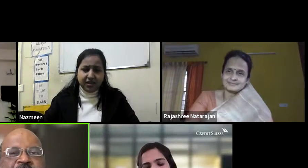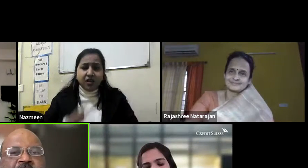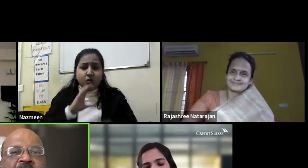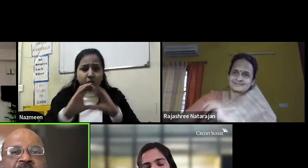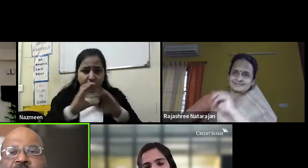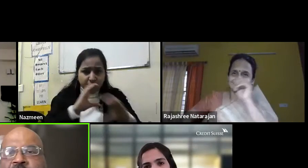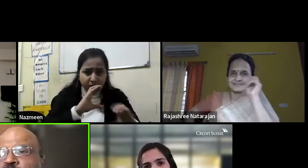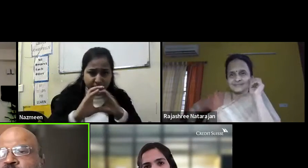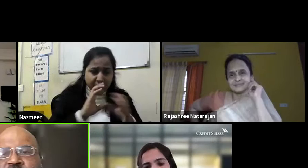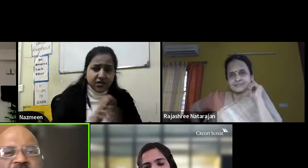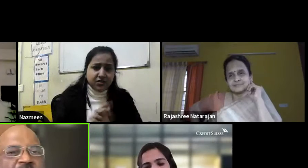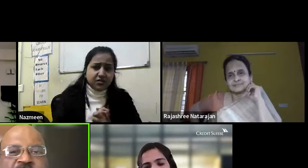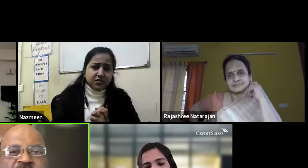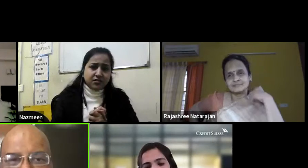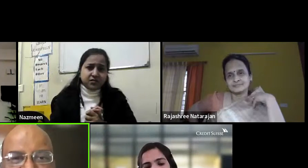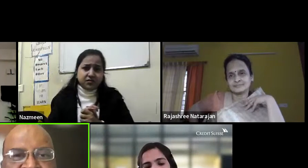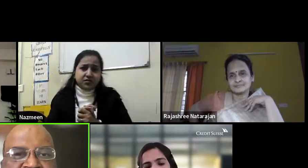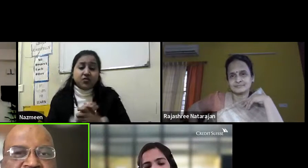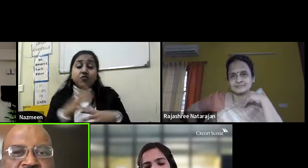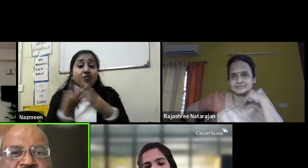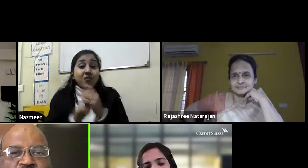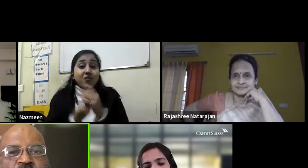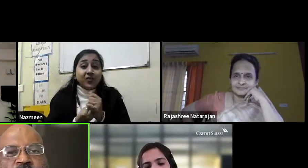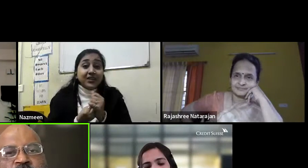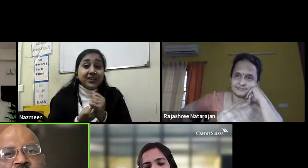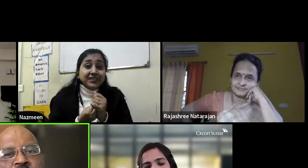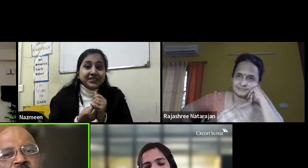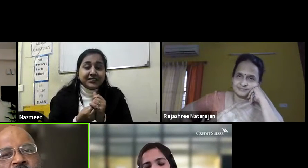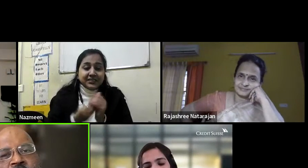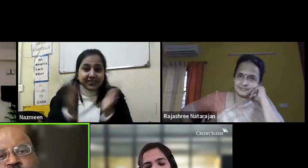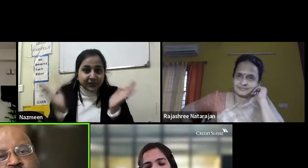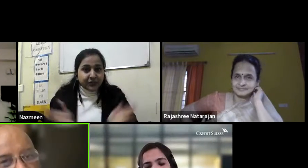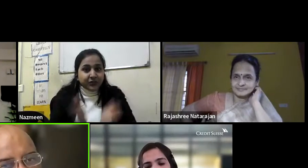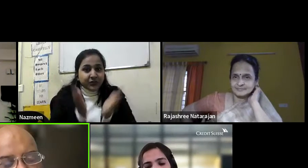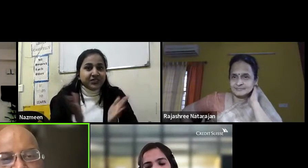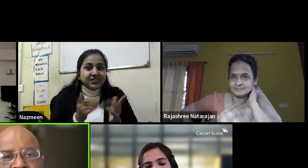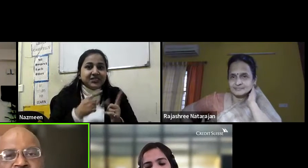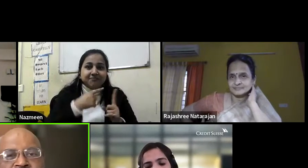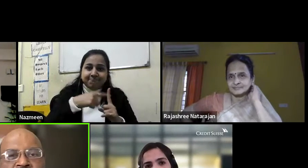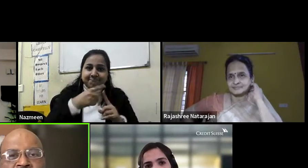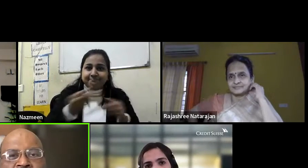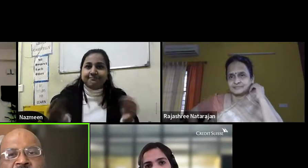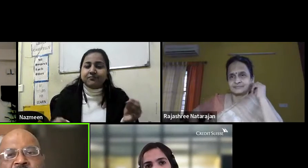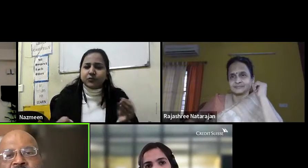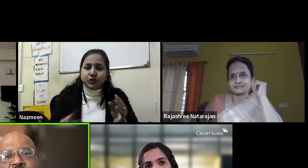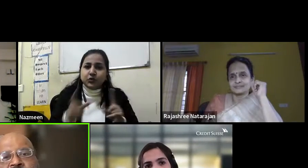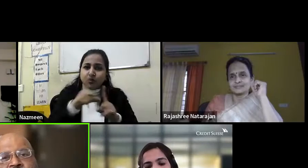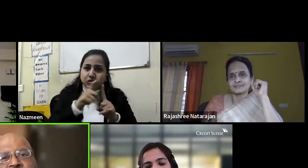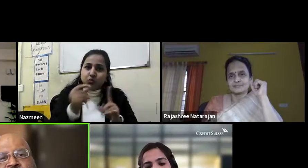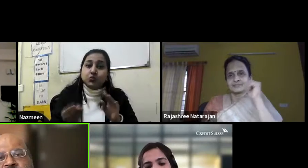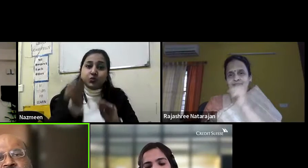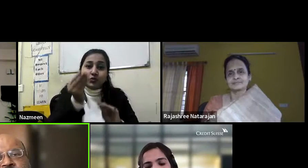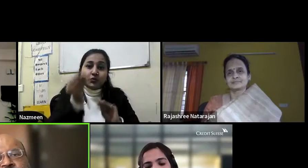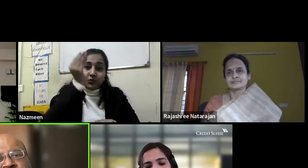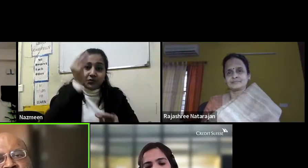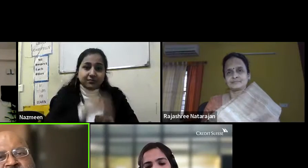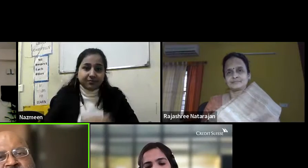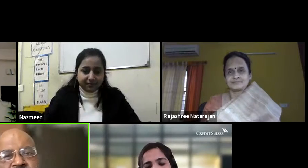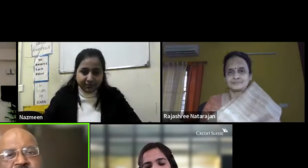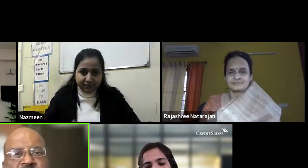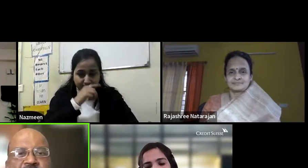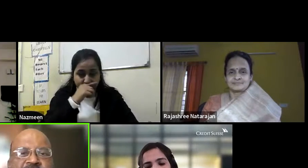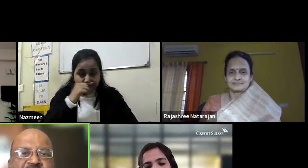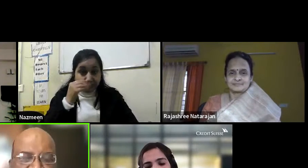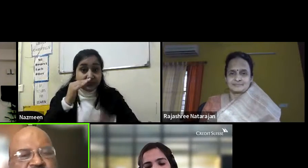It's we will be inspiring each other to do more and more, and the